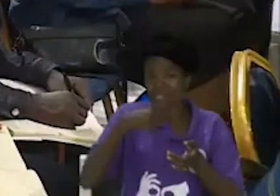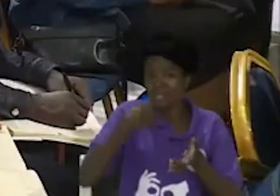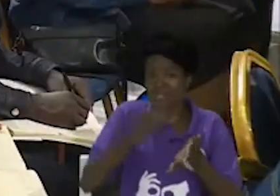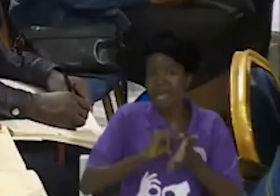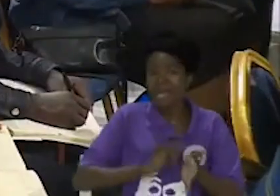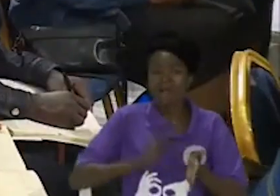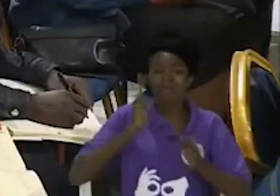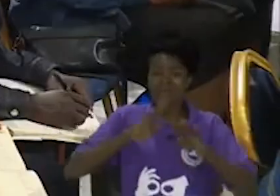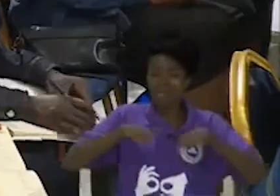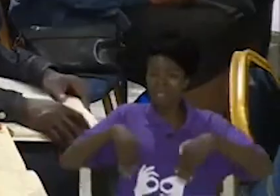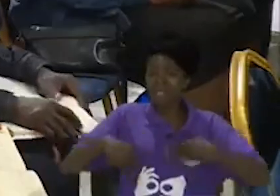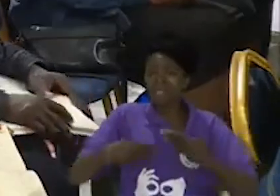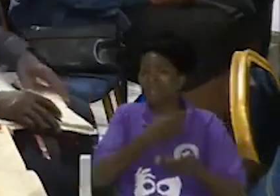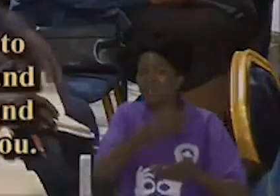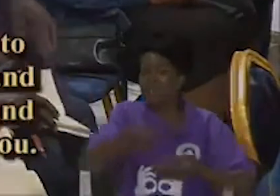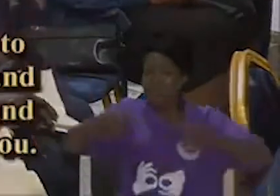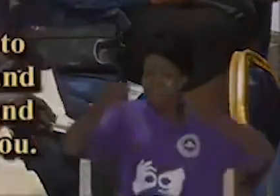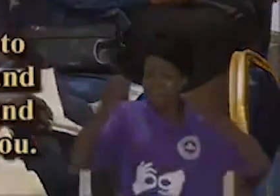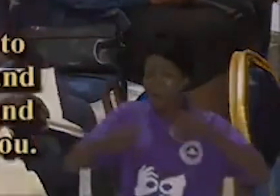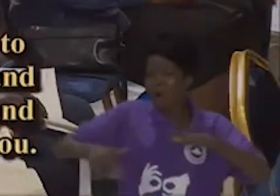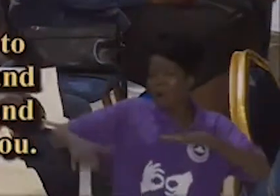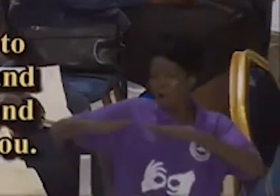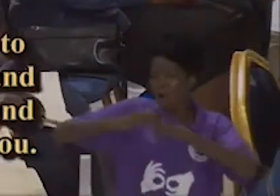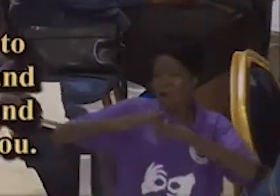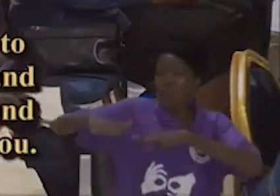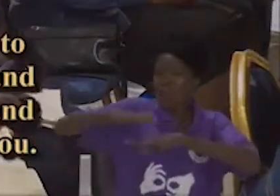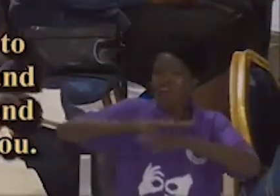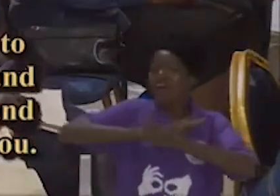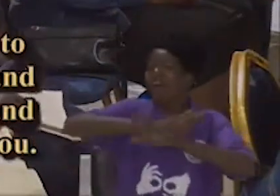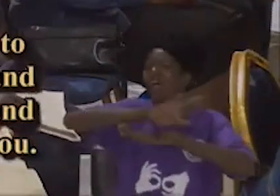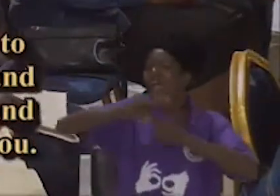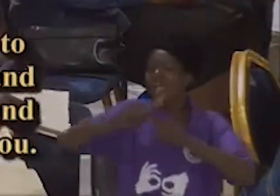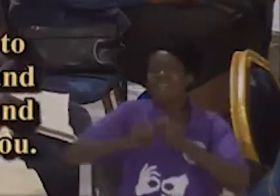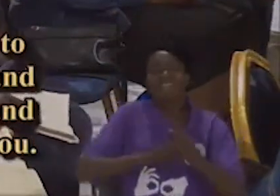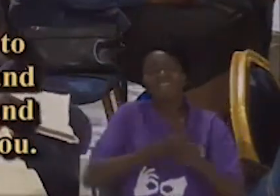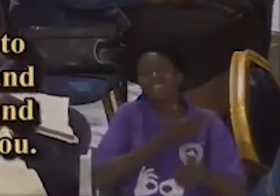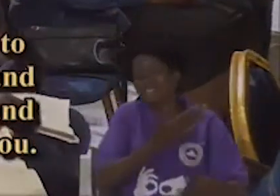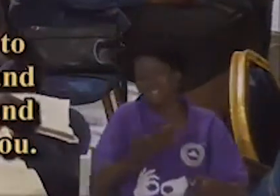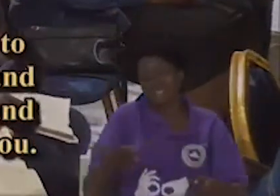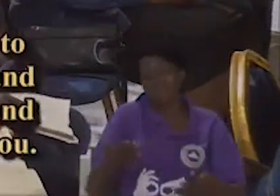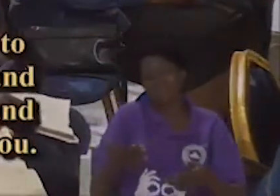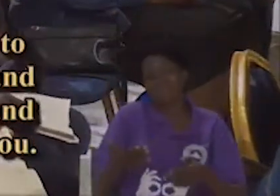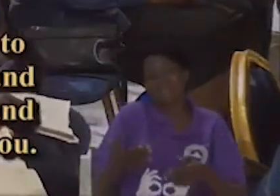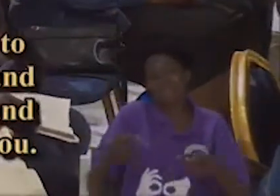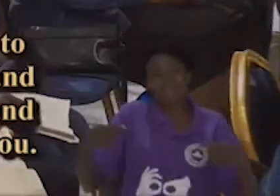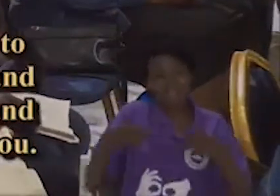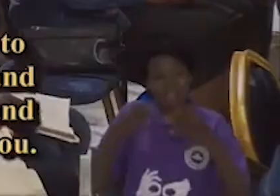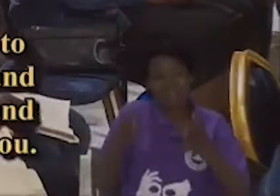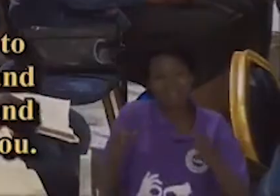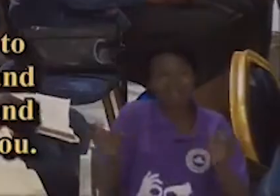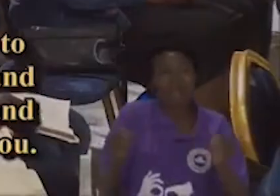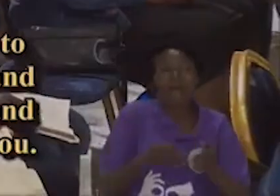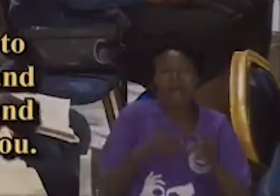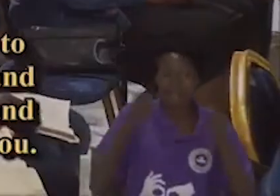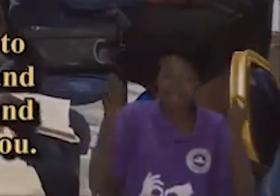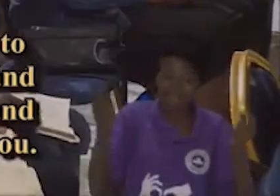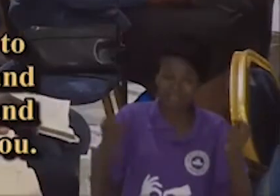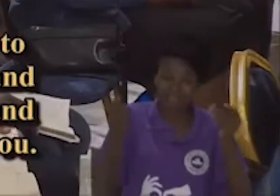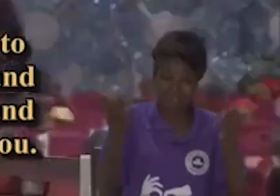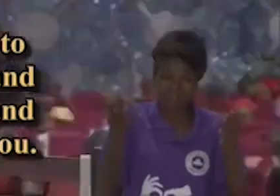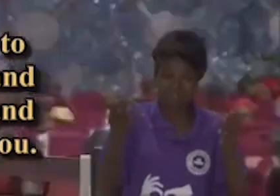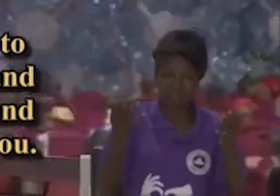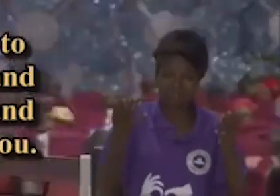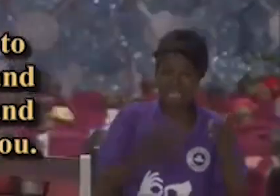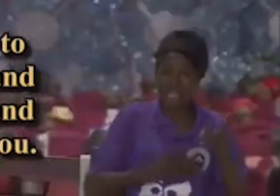power over everything that is the power of the enemy. And nothing shall by enemies hurt you. Hallelujah. And